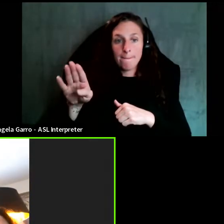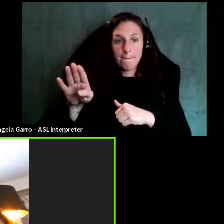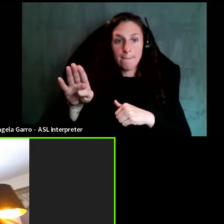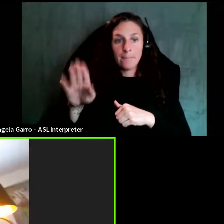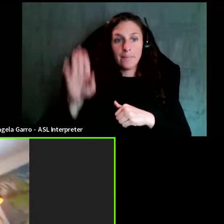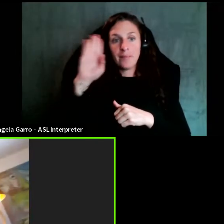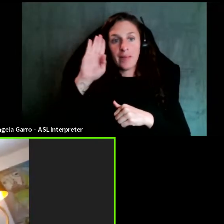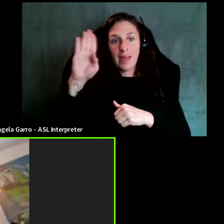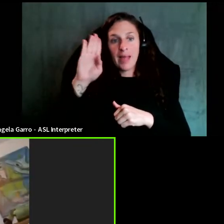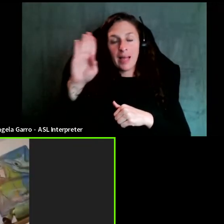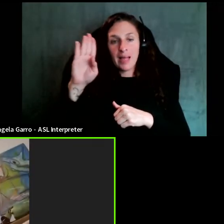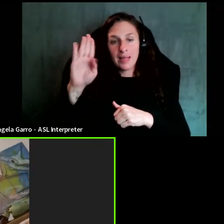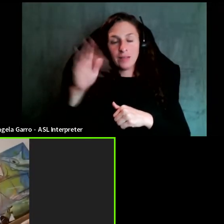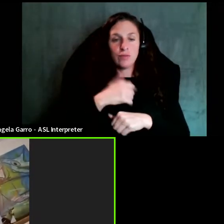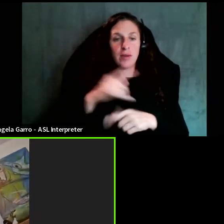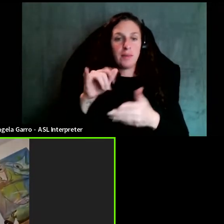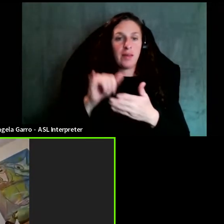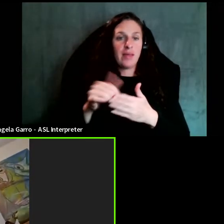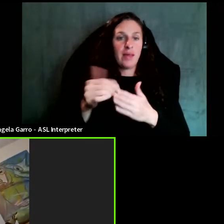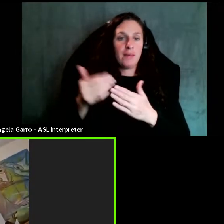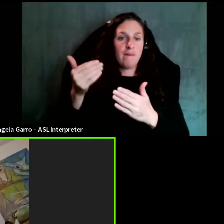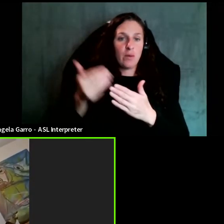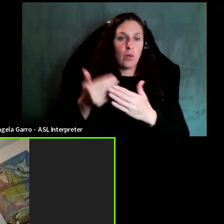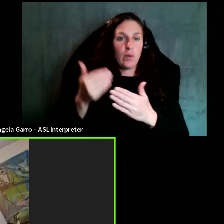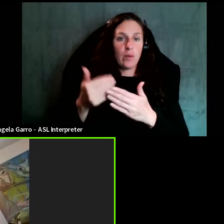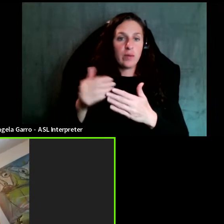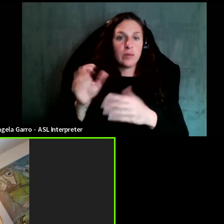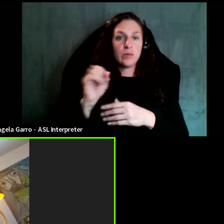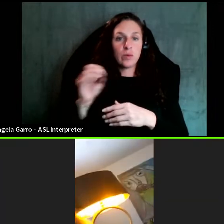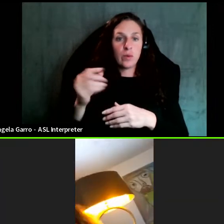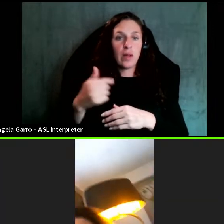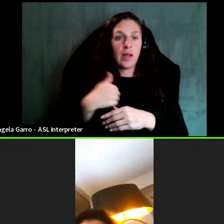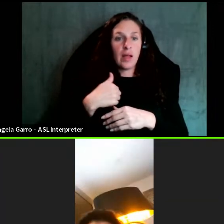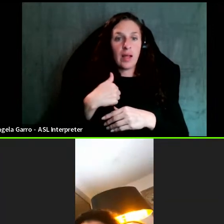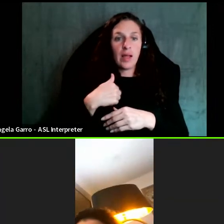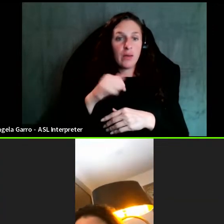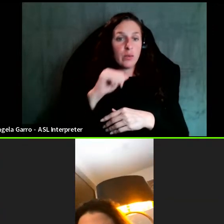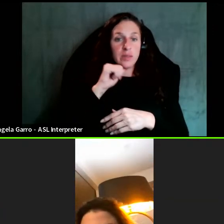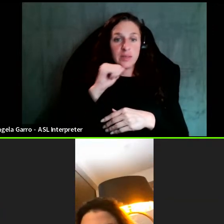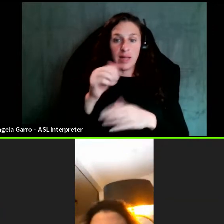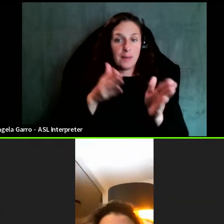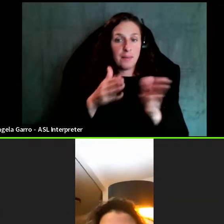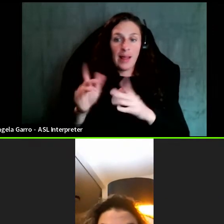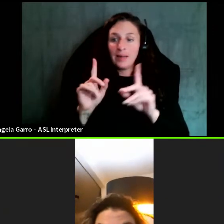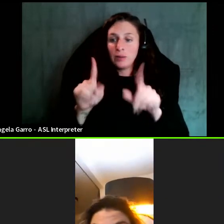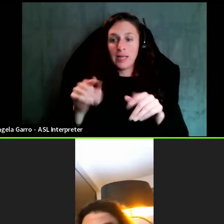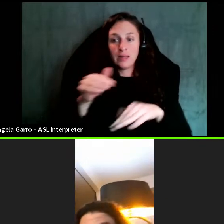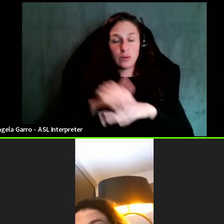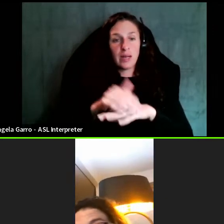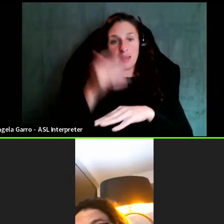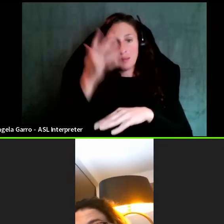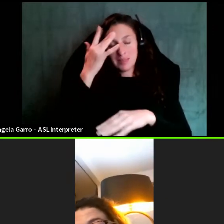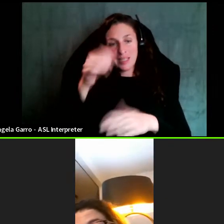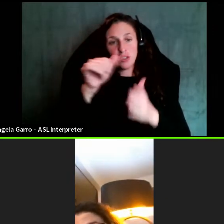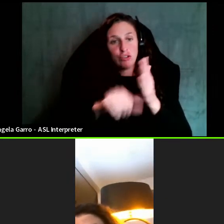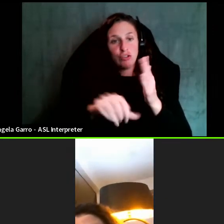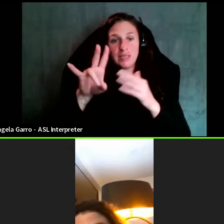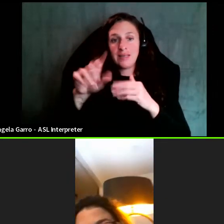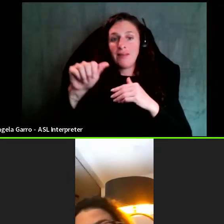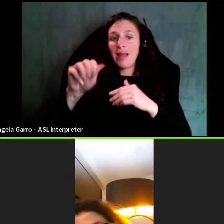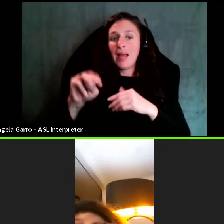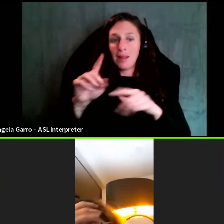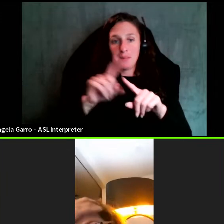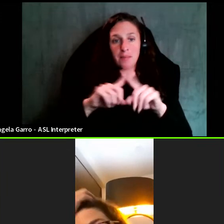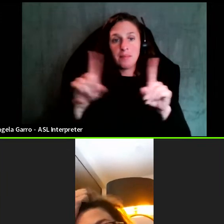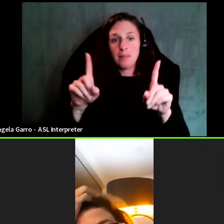Hi, sorry about that before. So I wasn't planning on attending tonight because I had surgery at 7 a.m. But